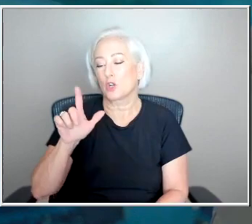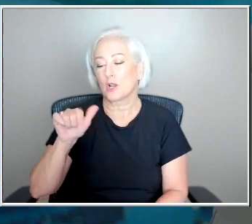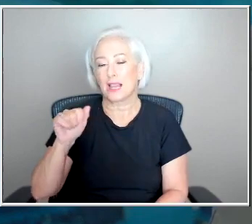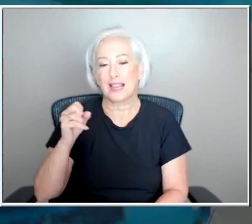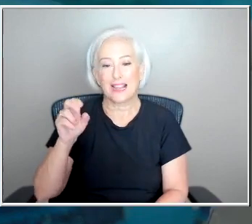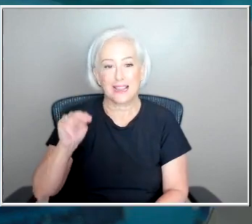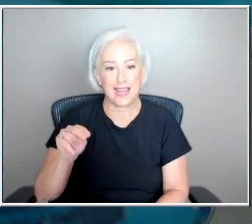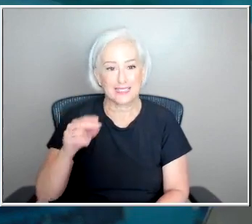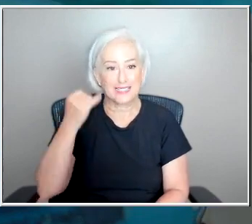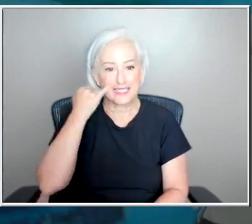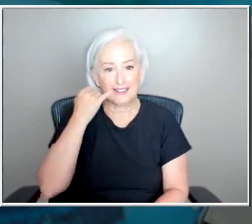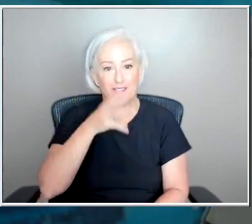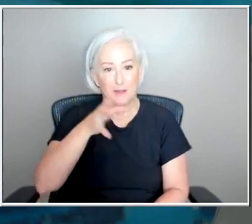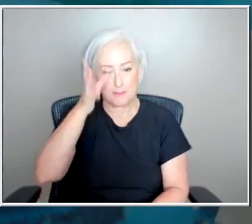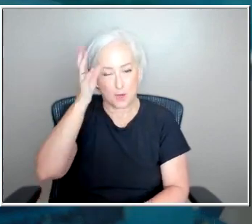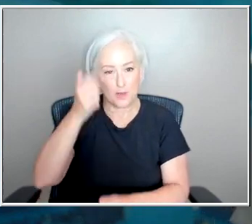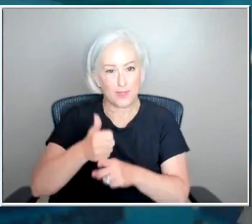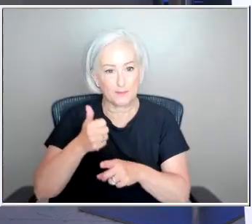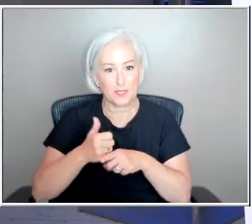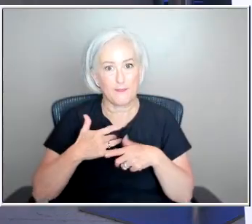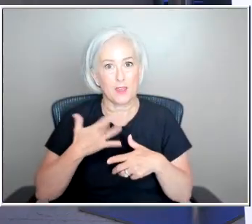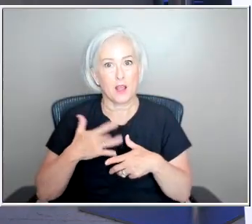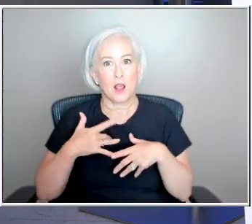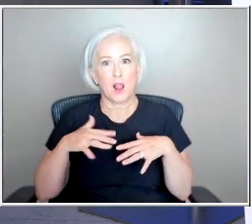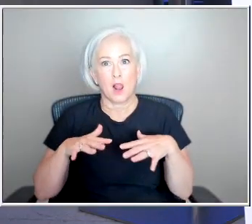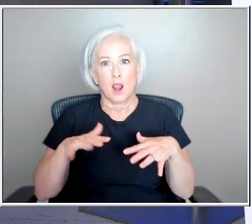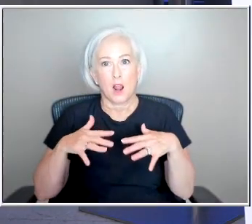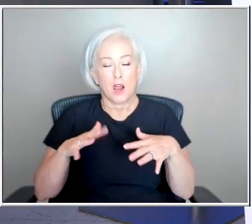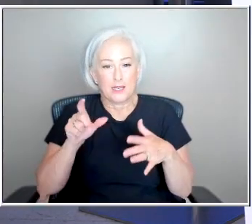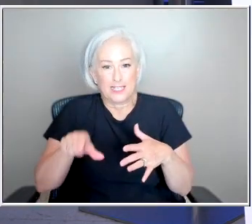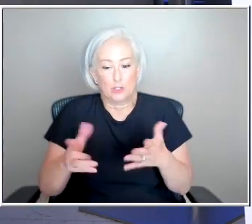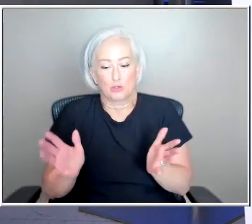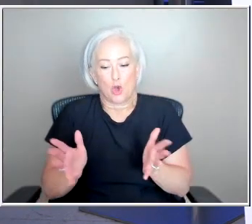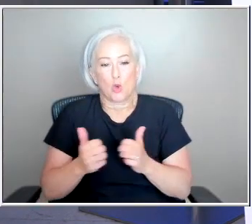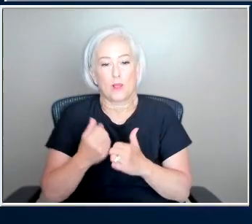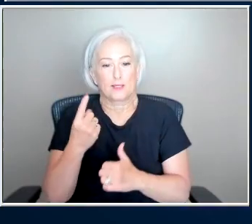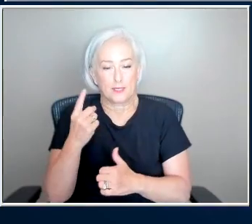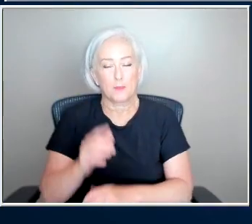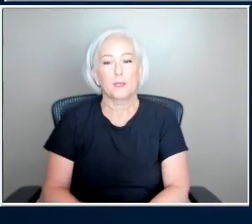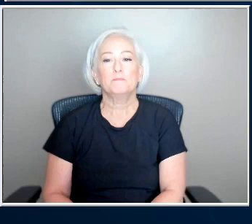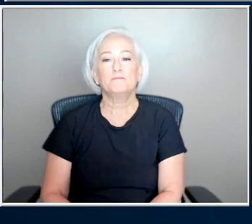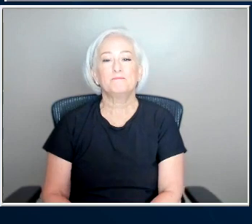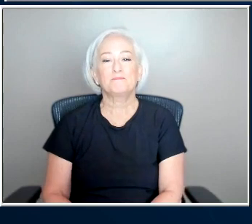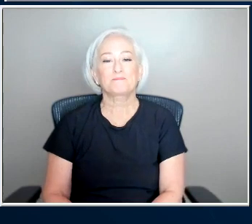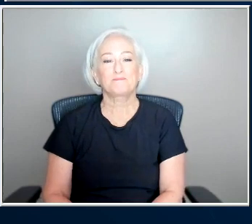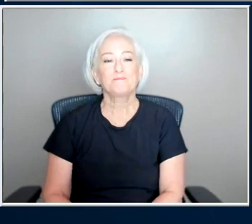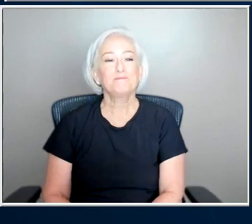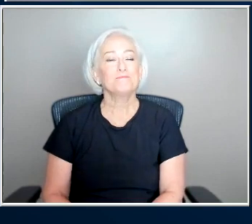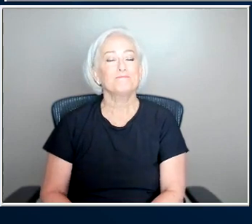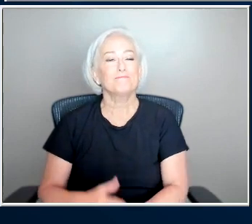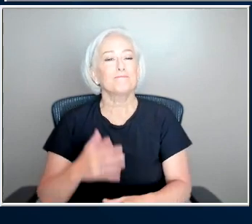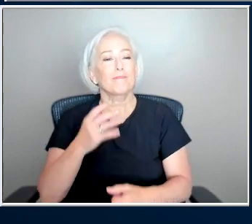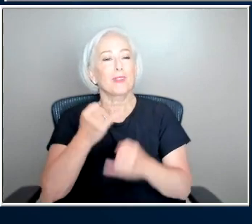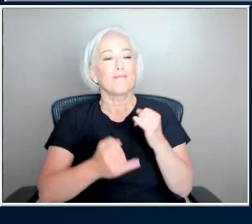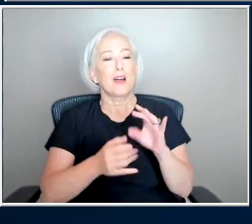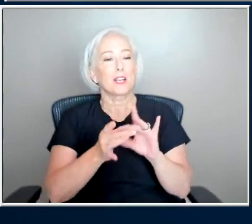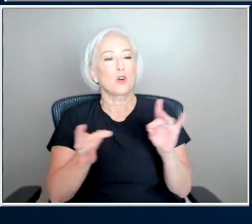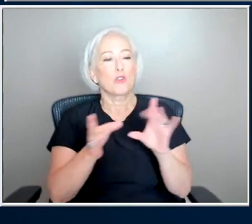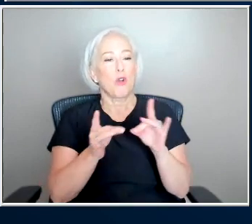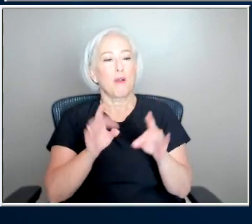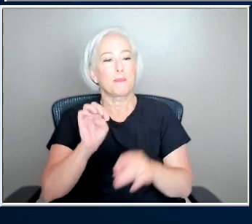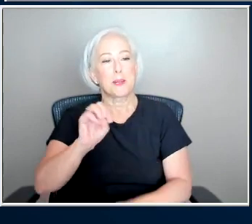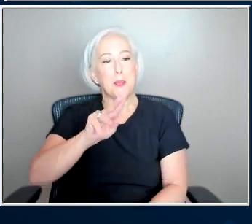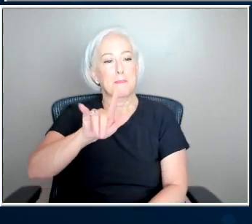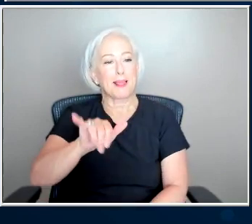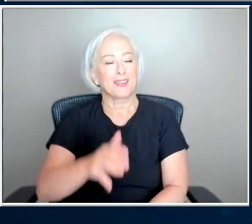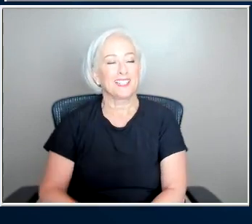anxieties or want to speak to someone themselves. So let's talk about our takeaways. Emily, what do you want people to take away from our conversation today?